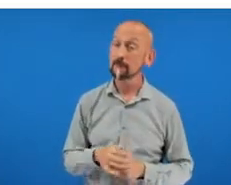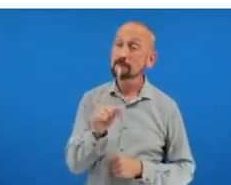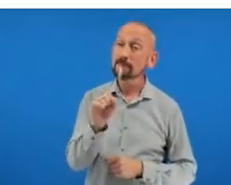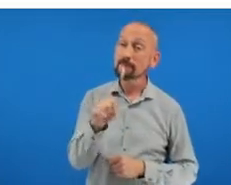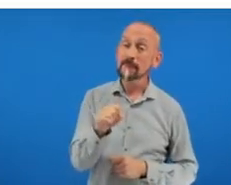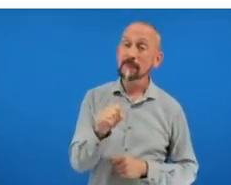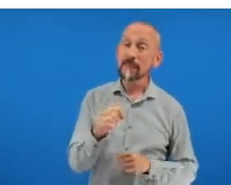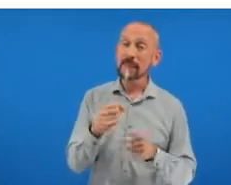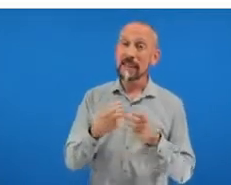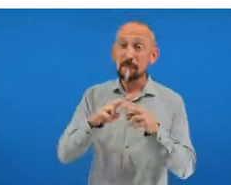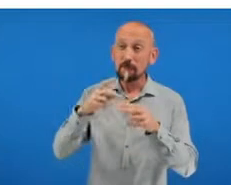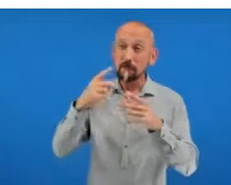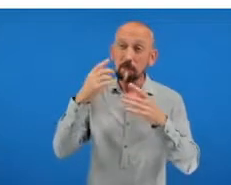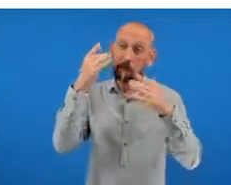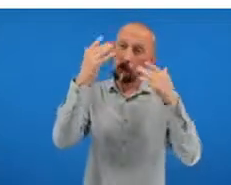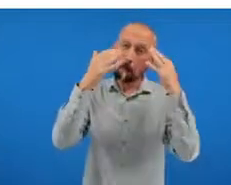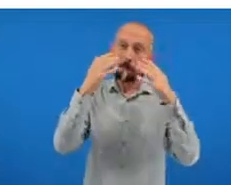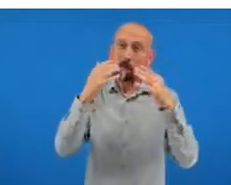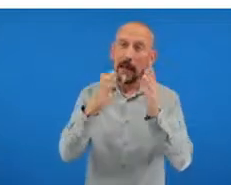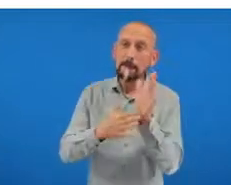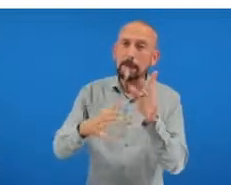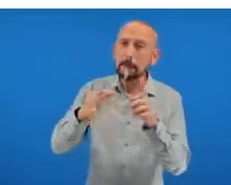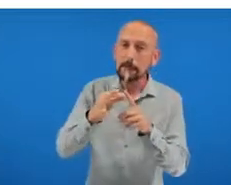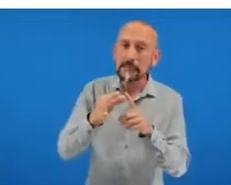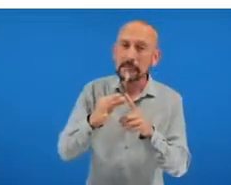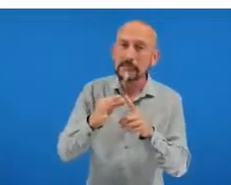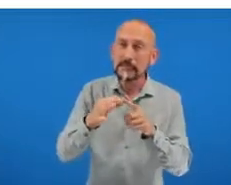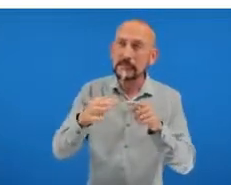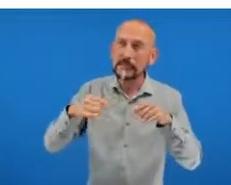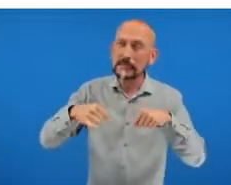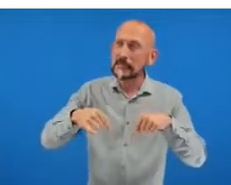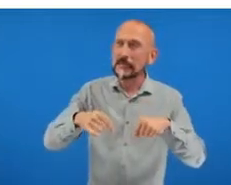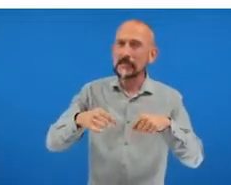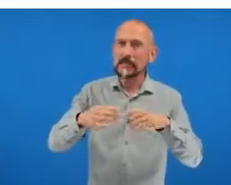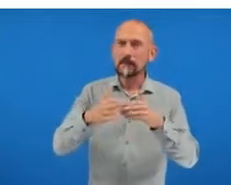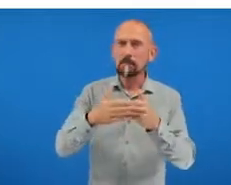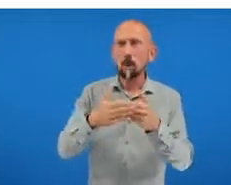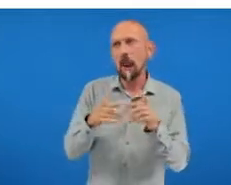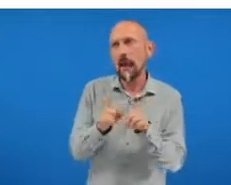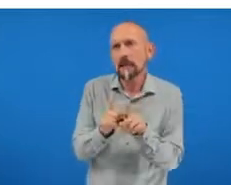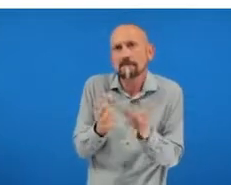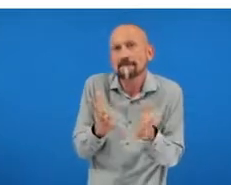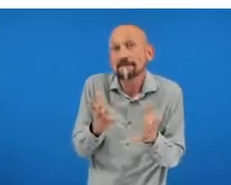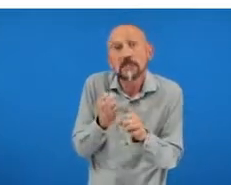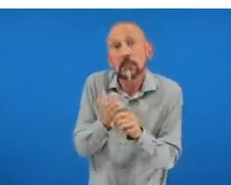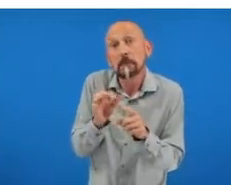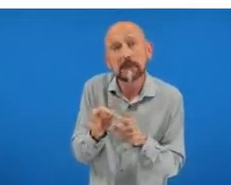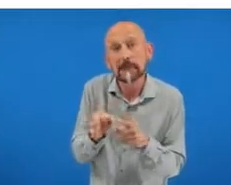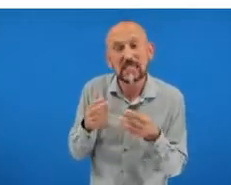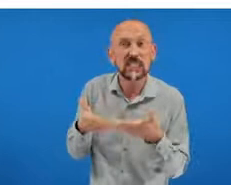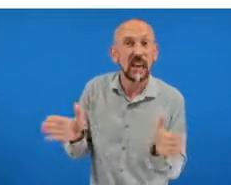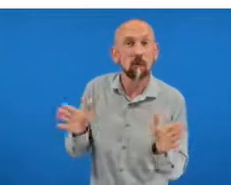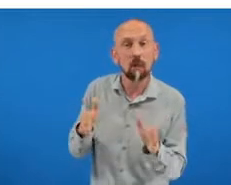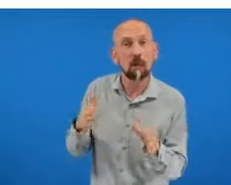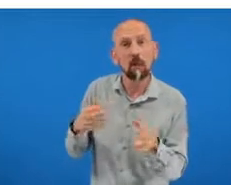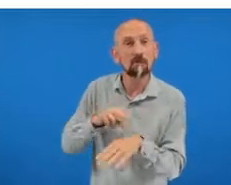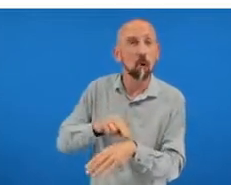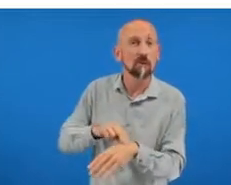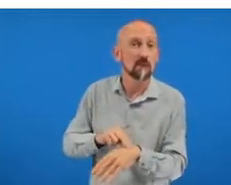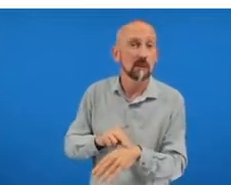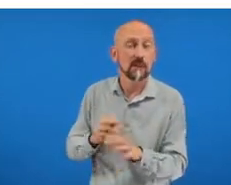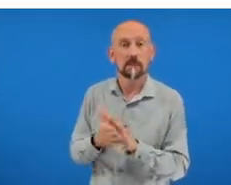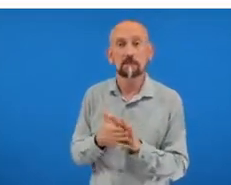about MPs in a sense as being a bit more like general practitioners, because, you know, for an hour we may be talking